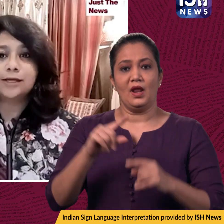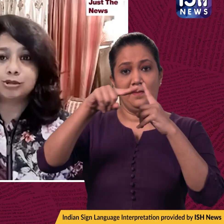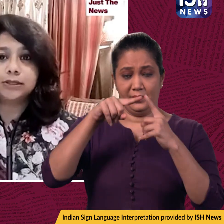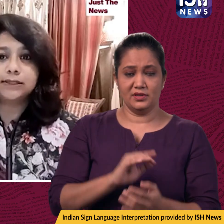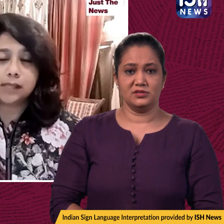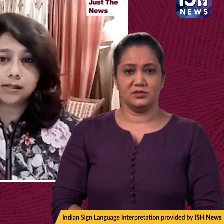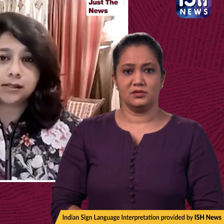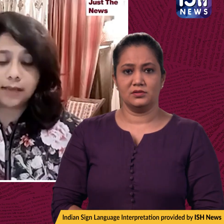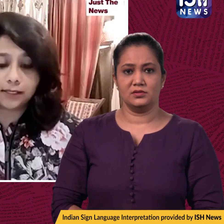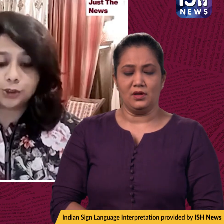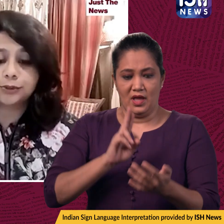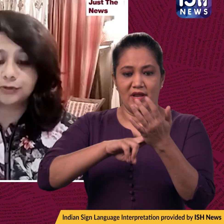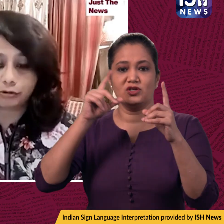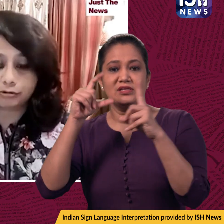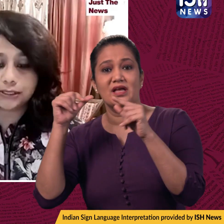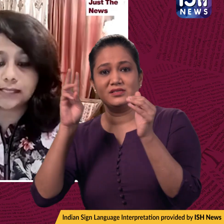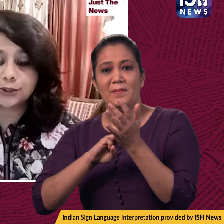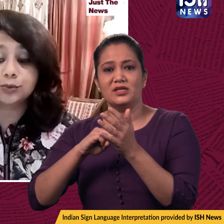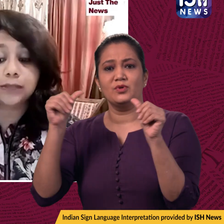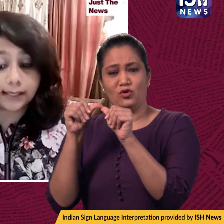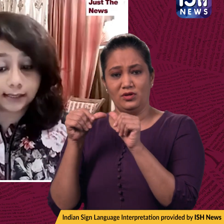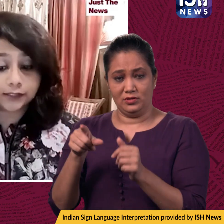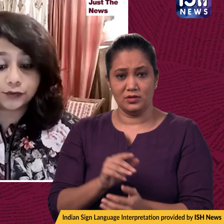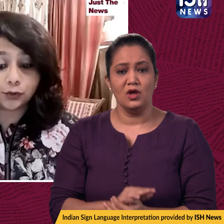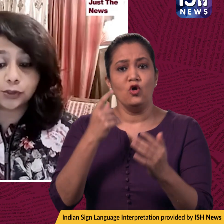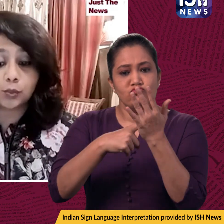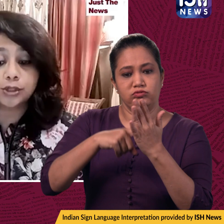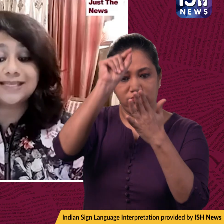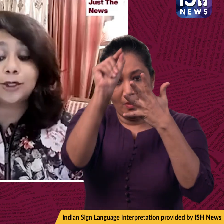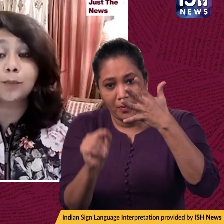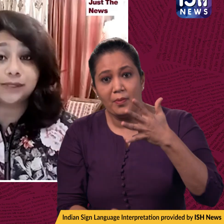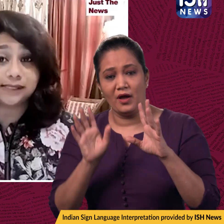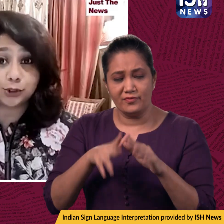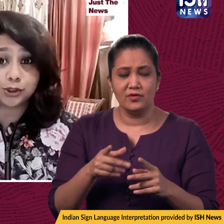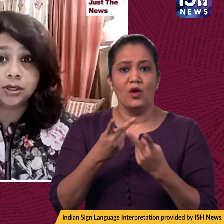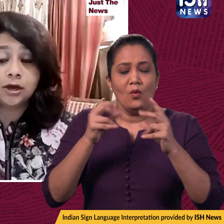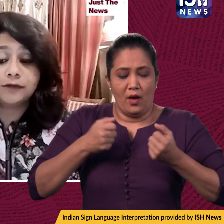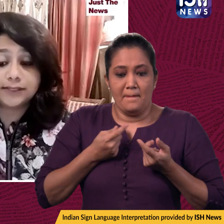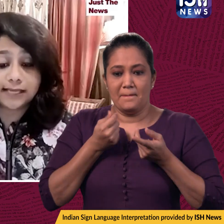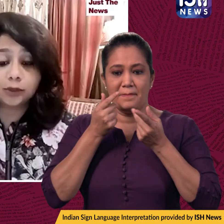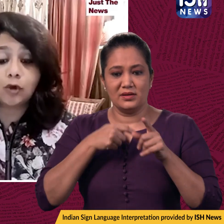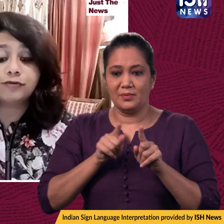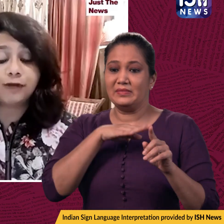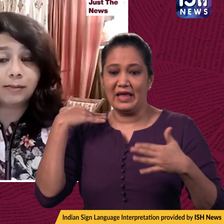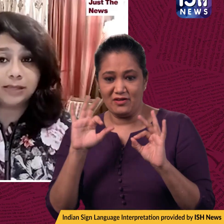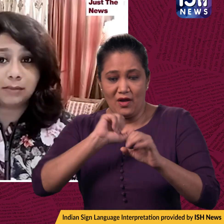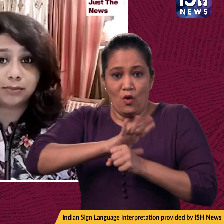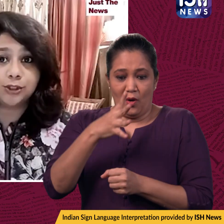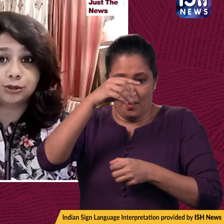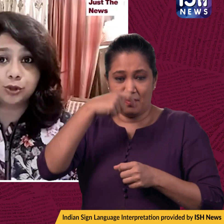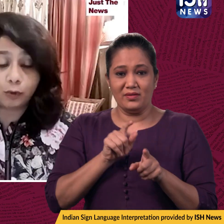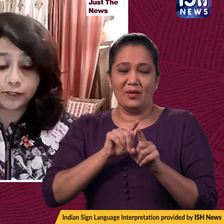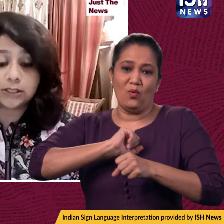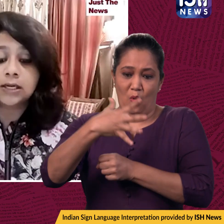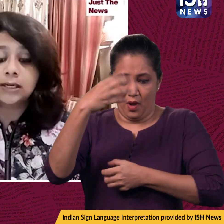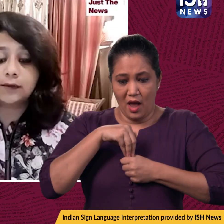Also, the National Disaster Management Authority has issued guidelines for those wanting compensation for the death of a family member